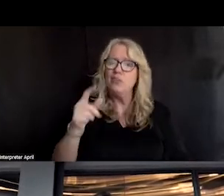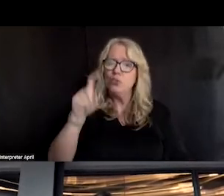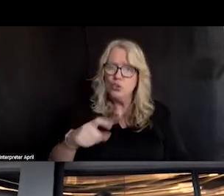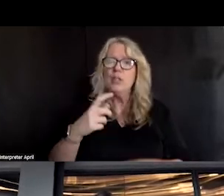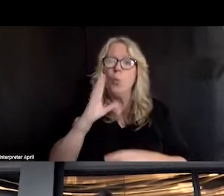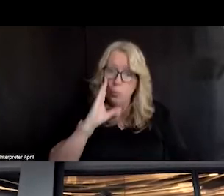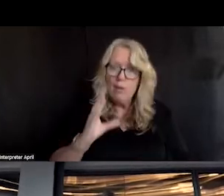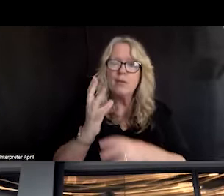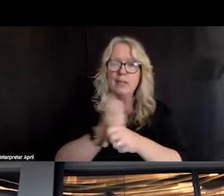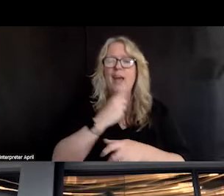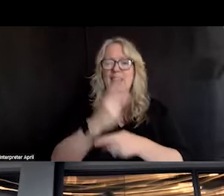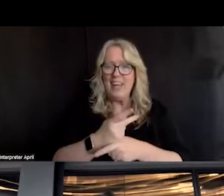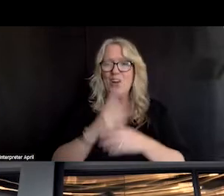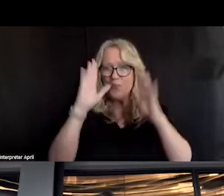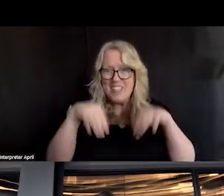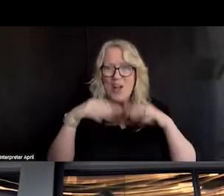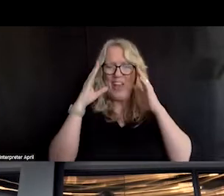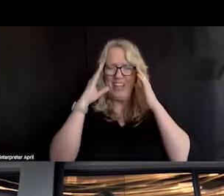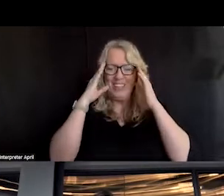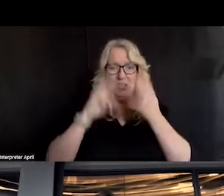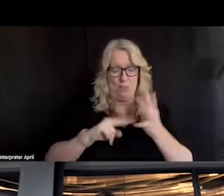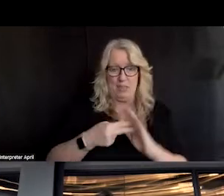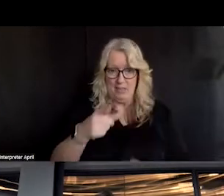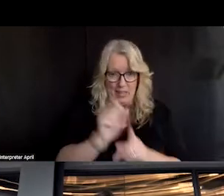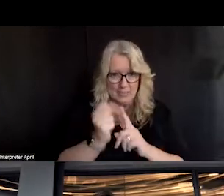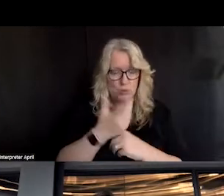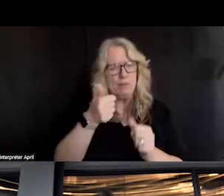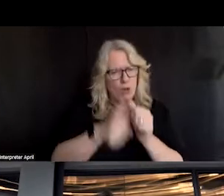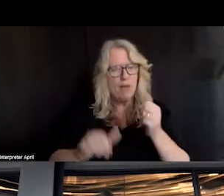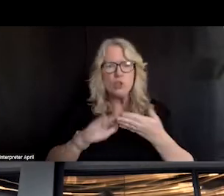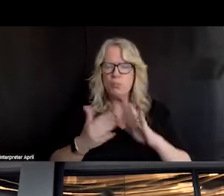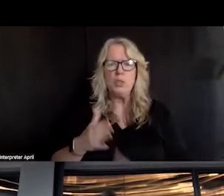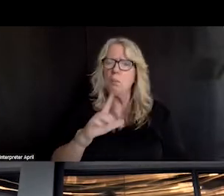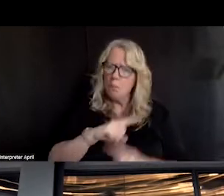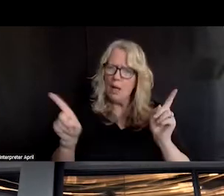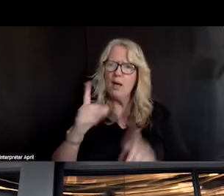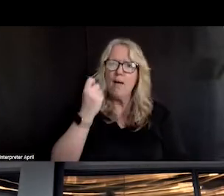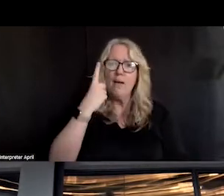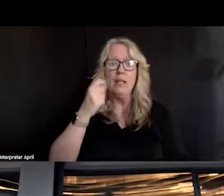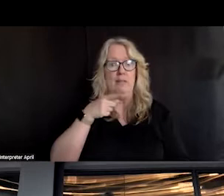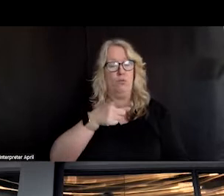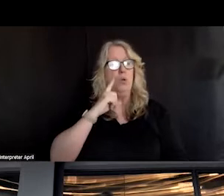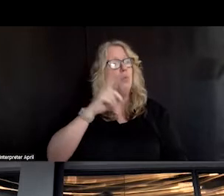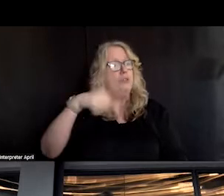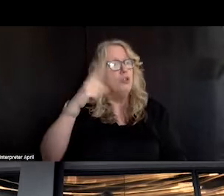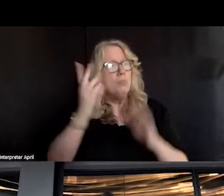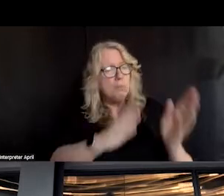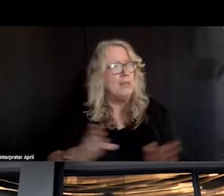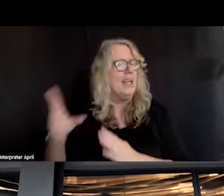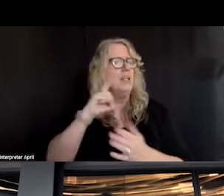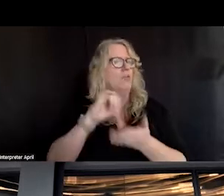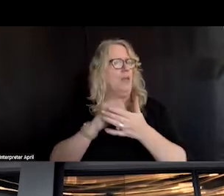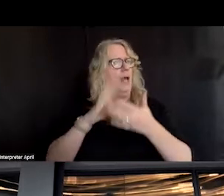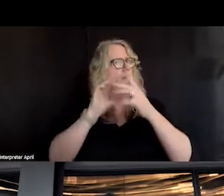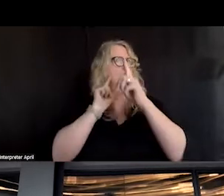care. We know that that's not necessarily the situation in every community, but obviously that's the situation we should be planning for and that we should be